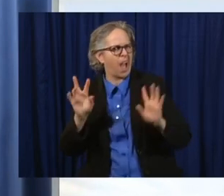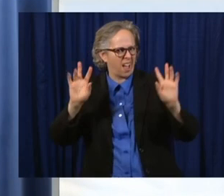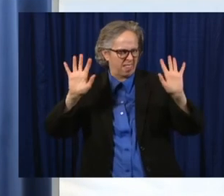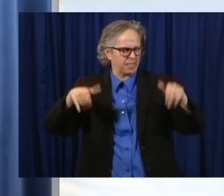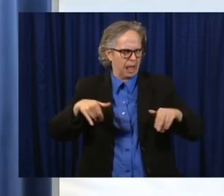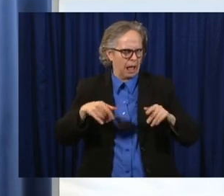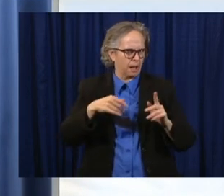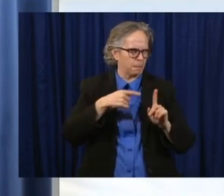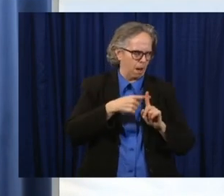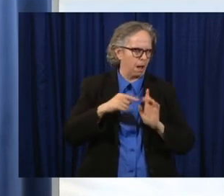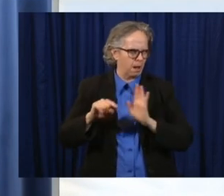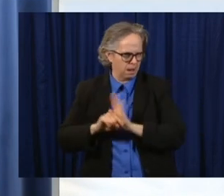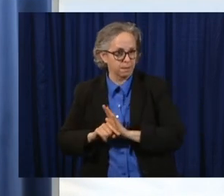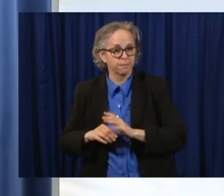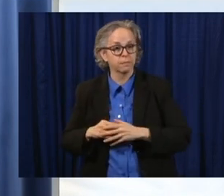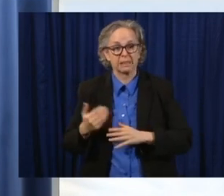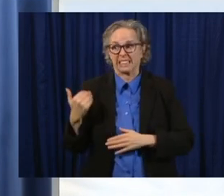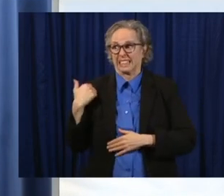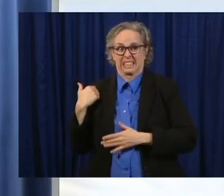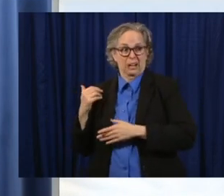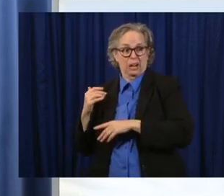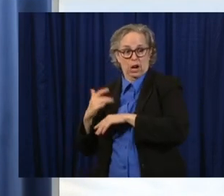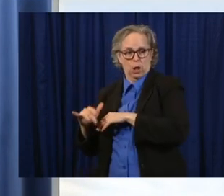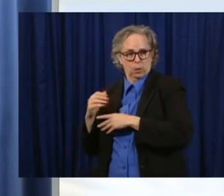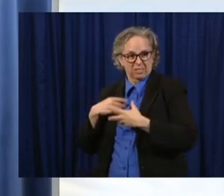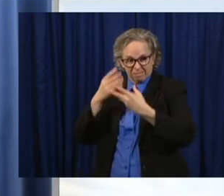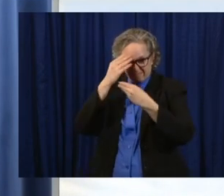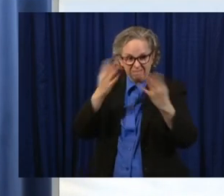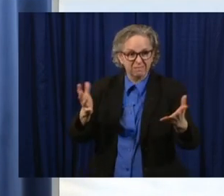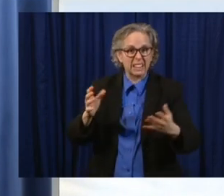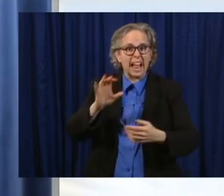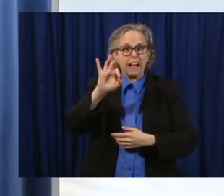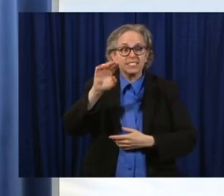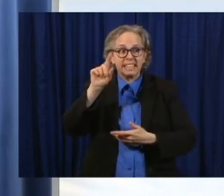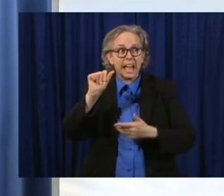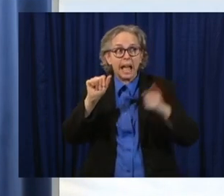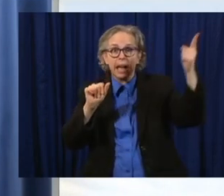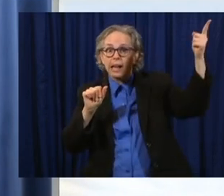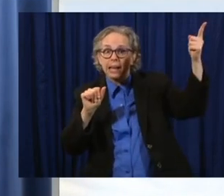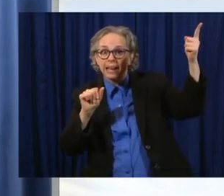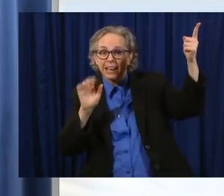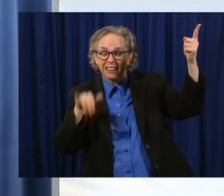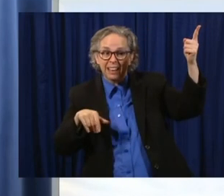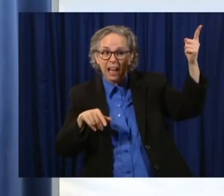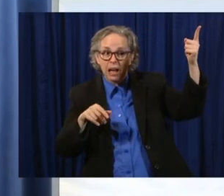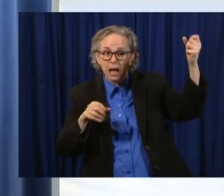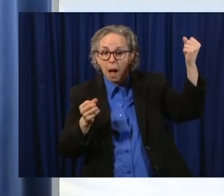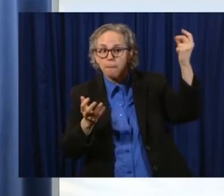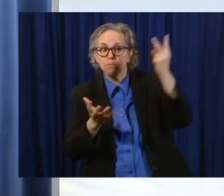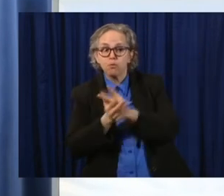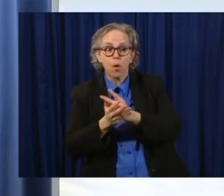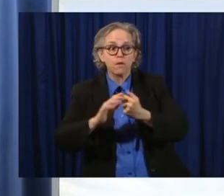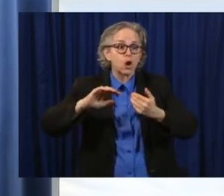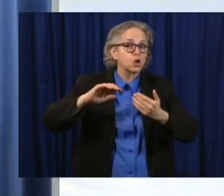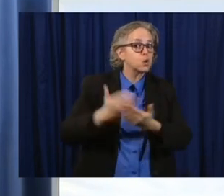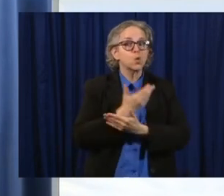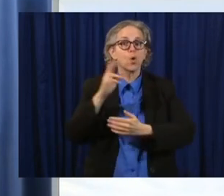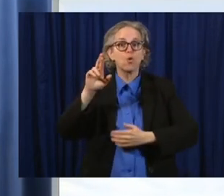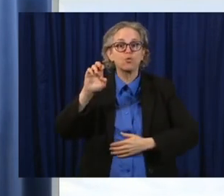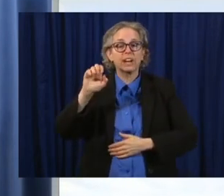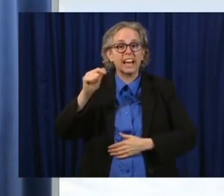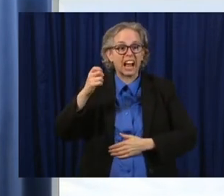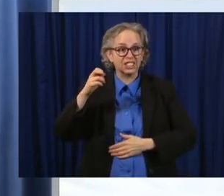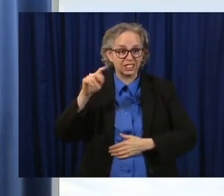I announced that the FDA approved an additional reagent made by the company Thermo Fisher. That